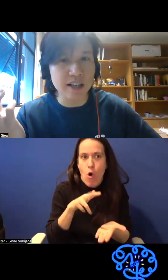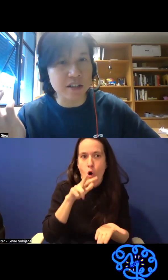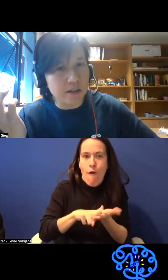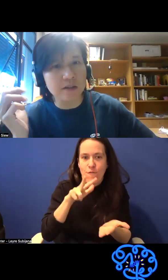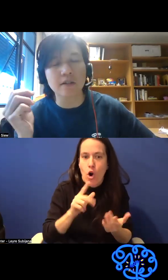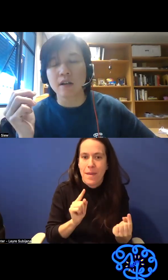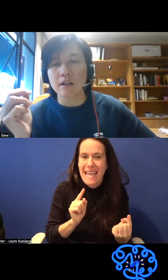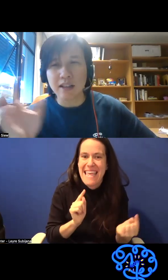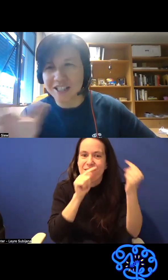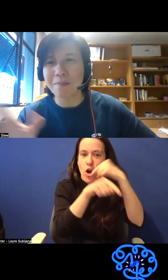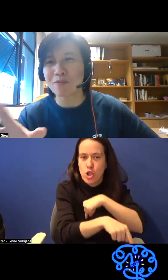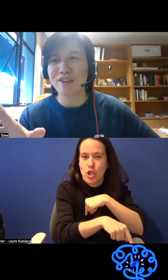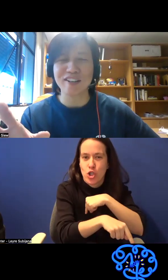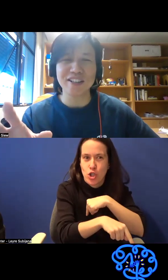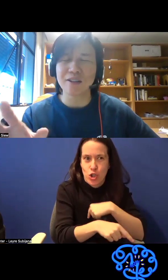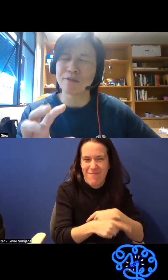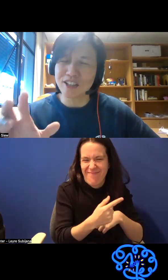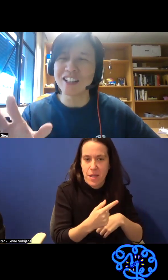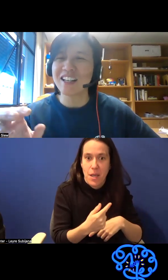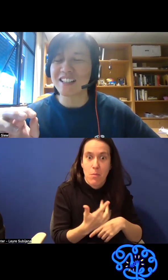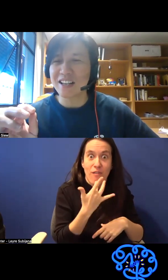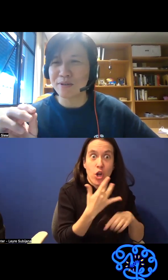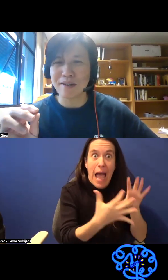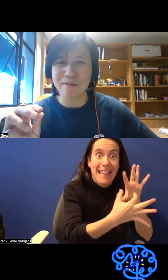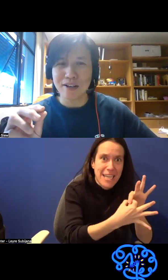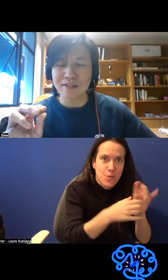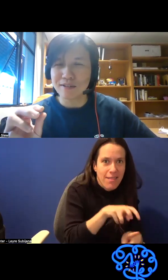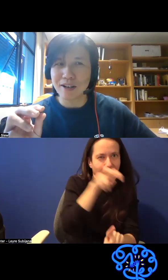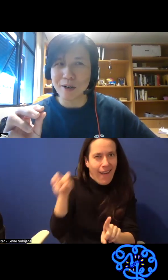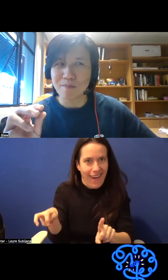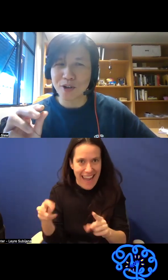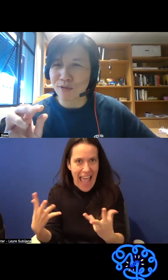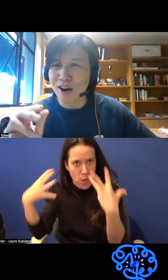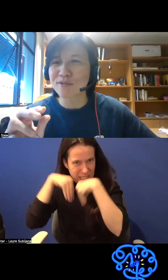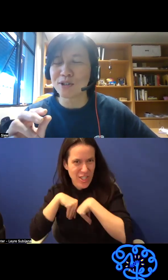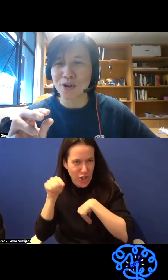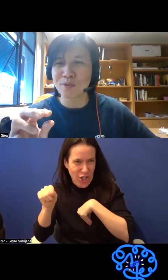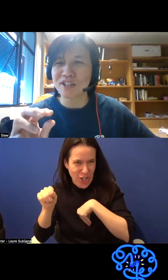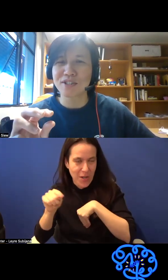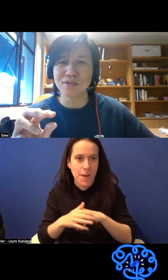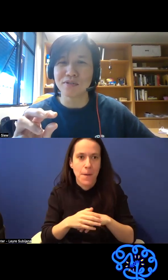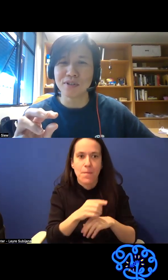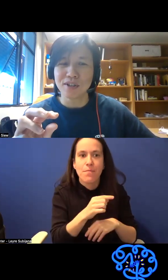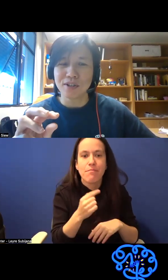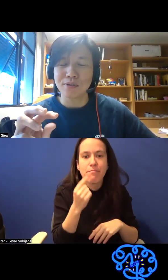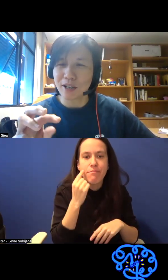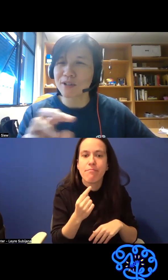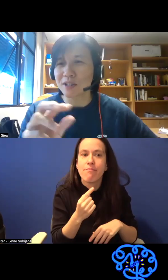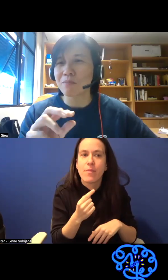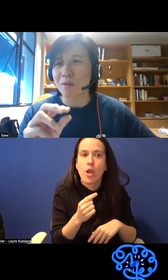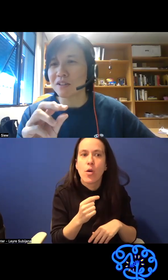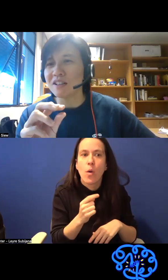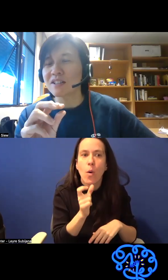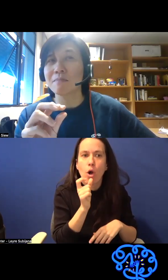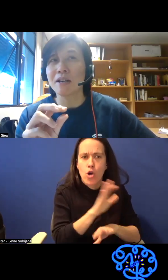mature lexicons. Nice thing about word recognition, word learning is that you can craft the non-words to take on